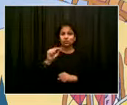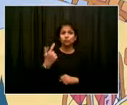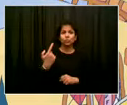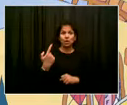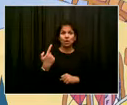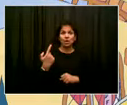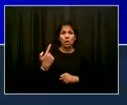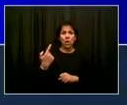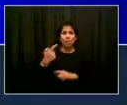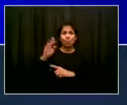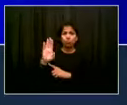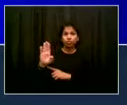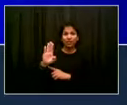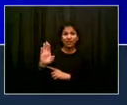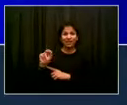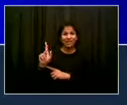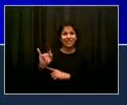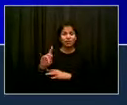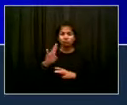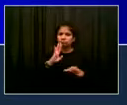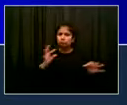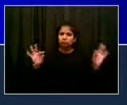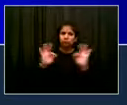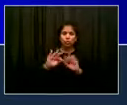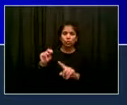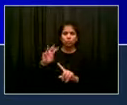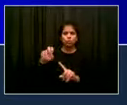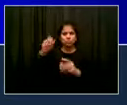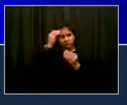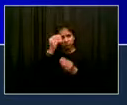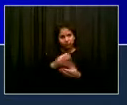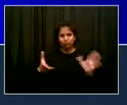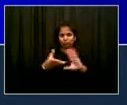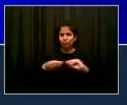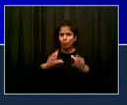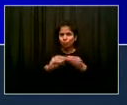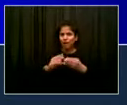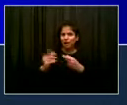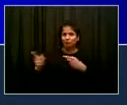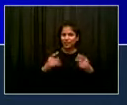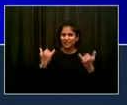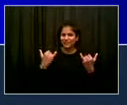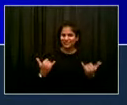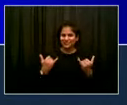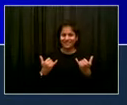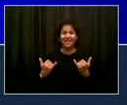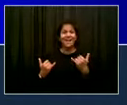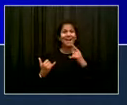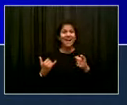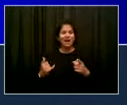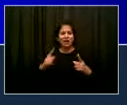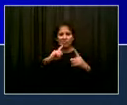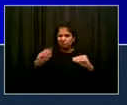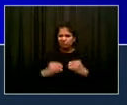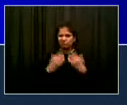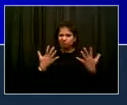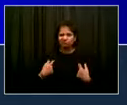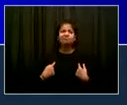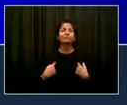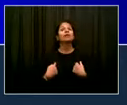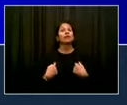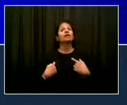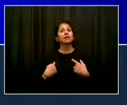it's a powerful story. It's a good news story. It's an encouraging story. Because Brooklyn, historically, some of the neighbors of Brooklyn